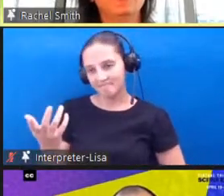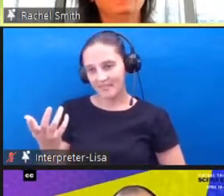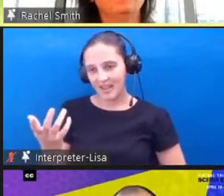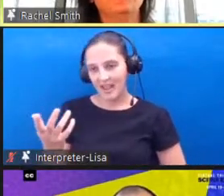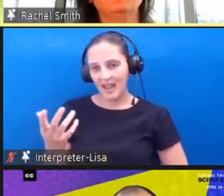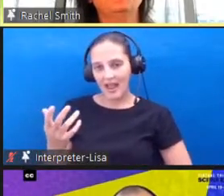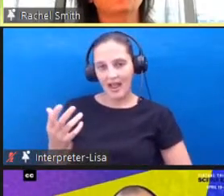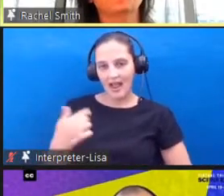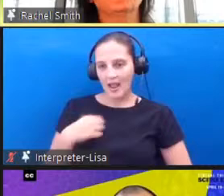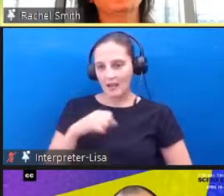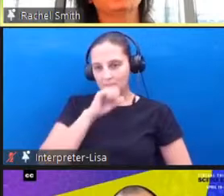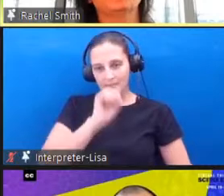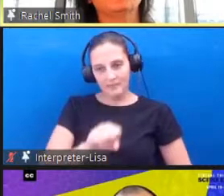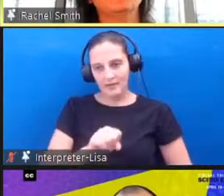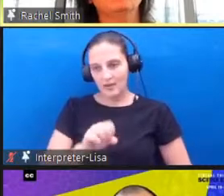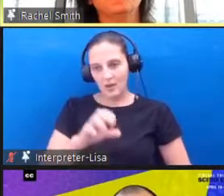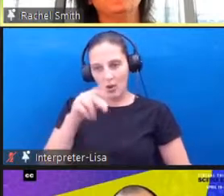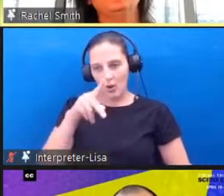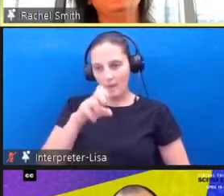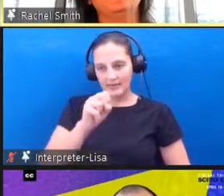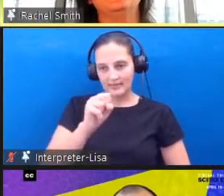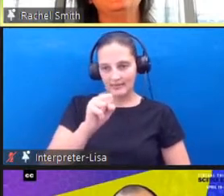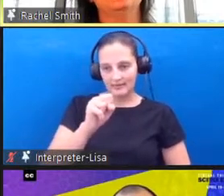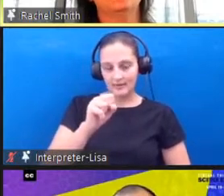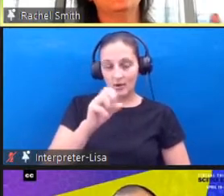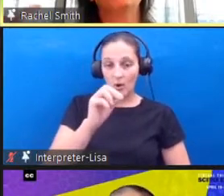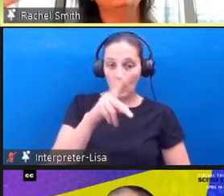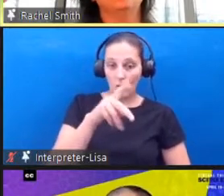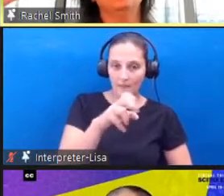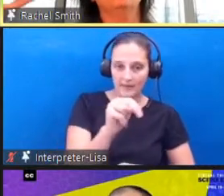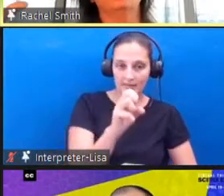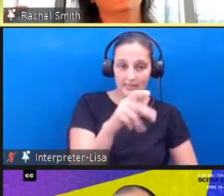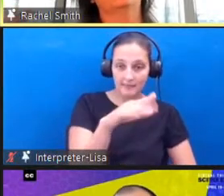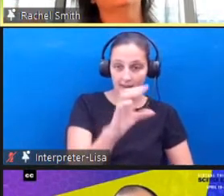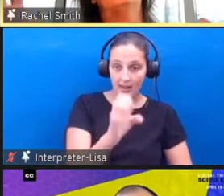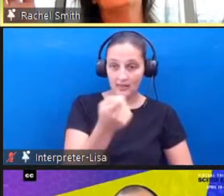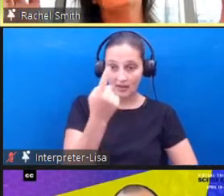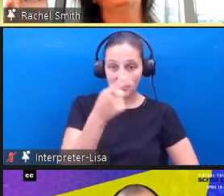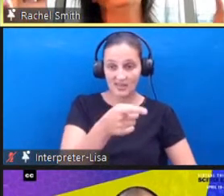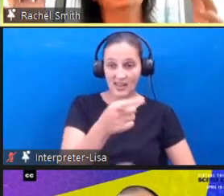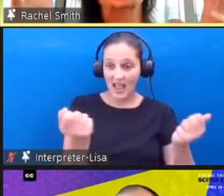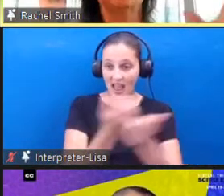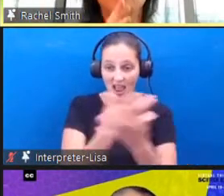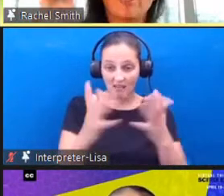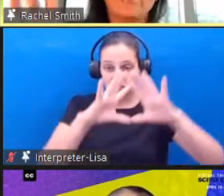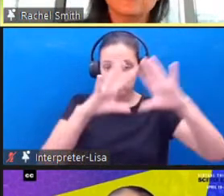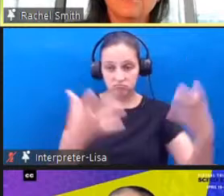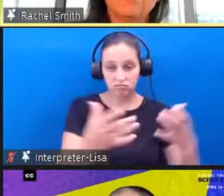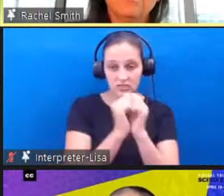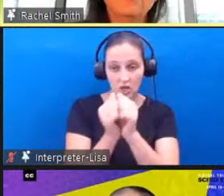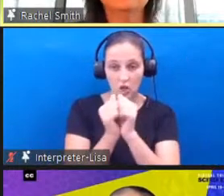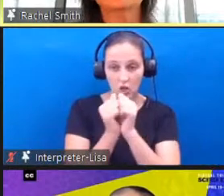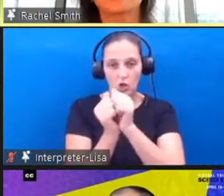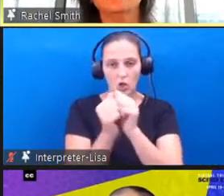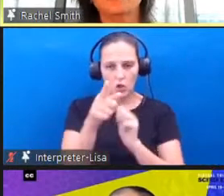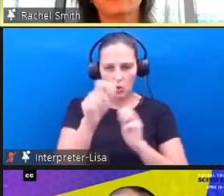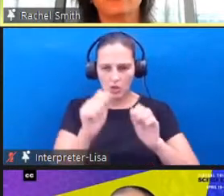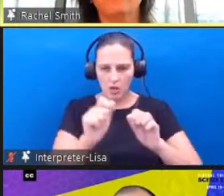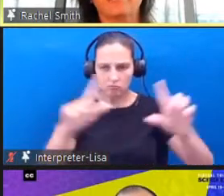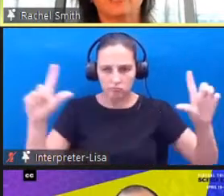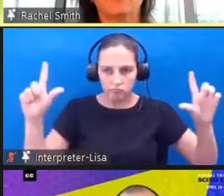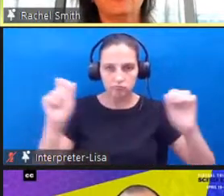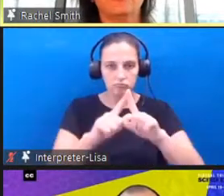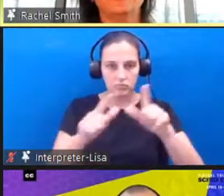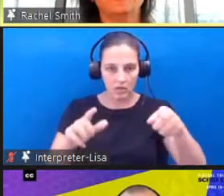I'm a fan of OpenSpace for its Google Earth, but the thing about OpenSpace is it's got everything in one package. So you can do this globe browsing. This is the cosmic